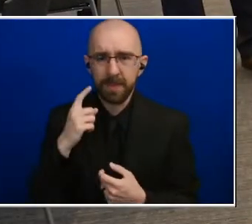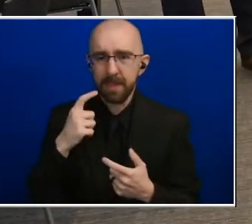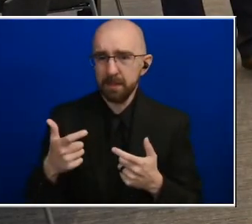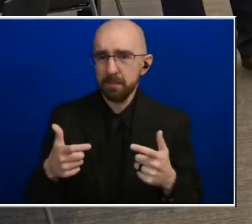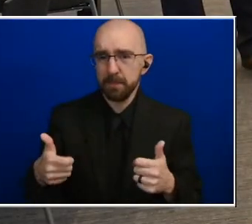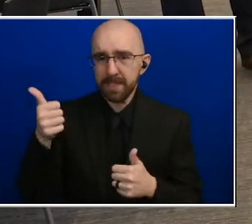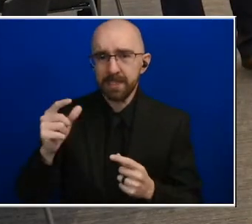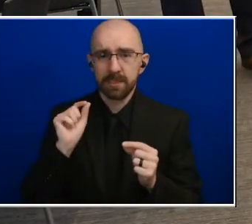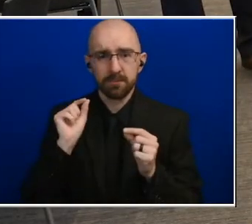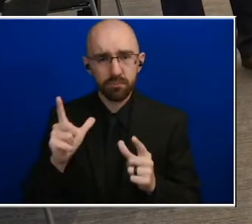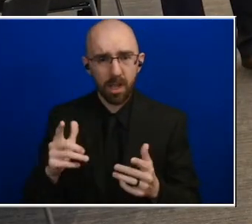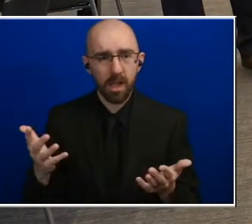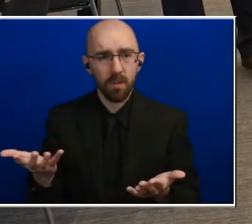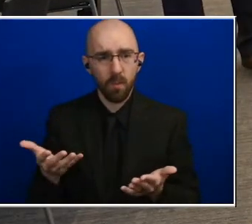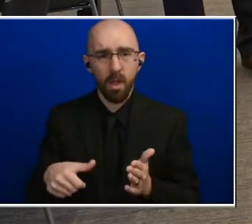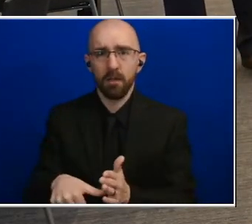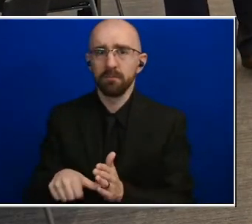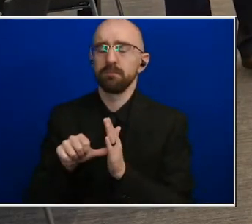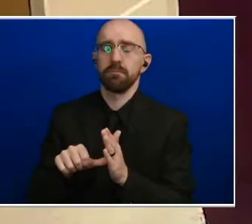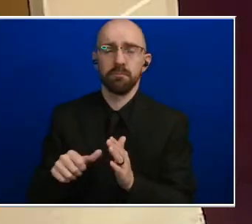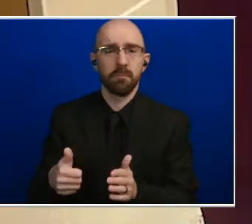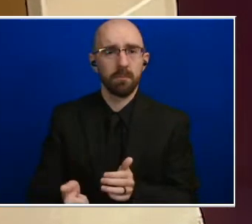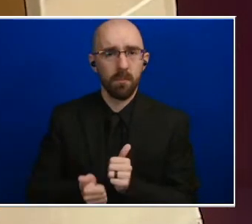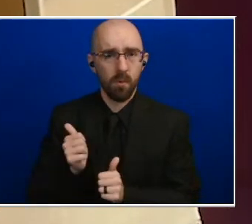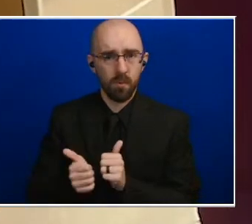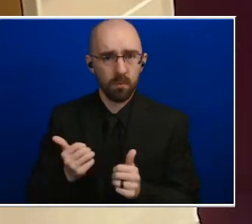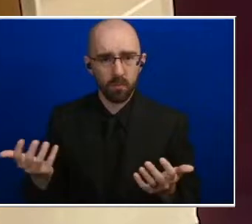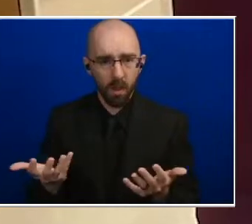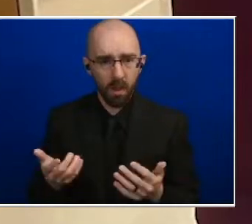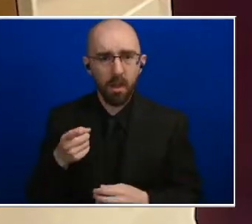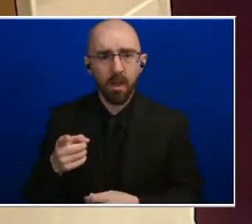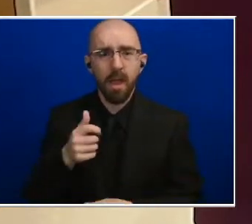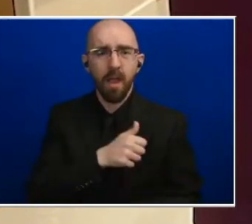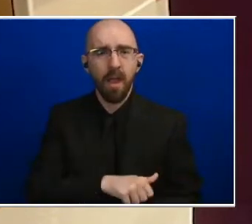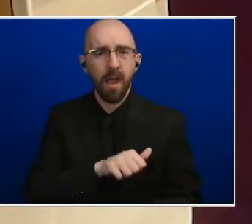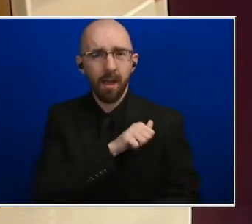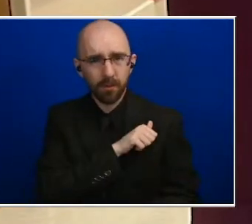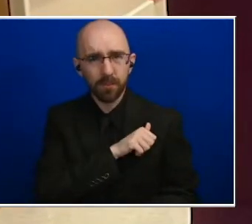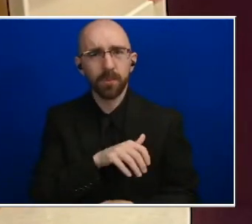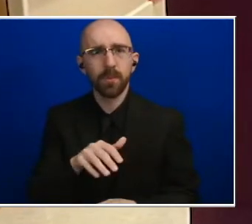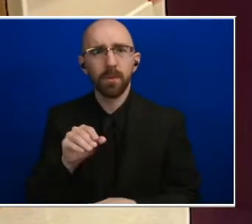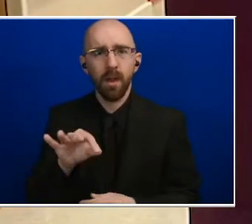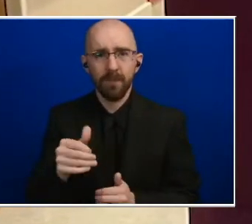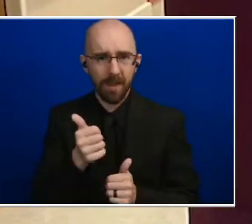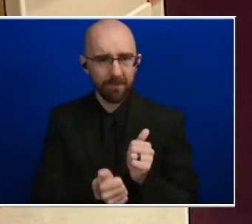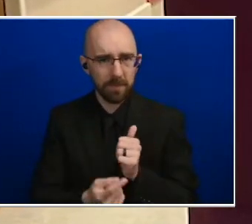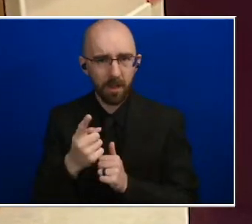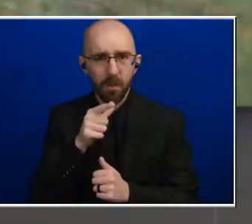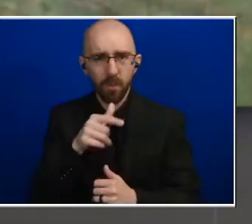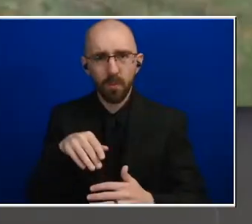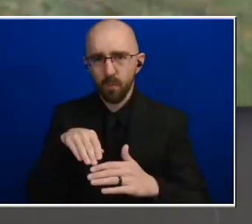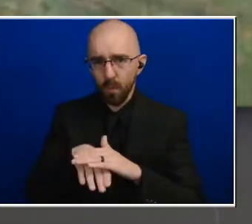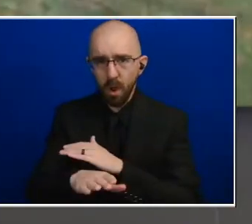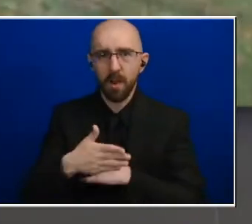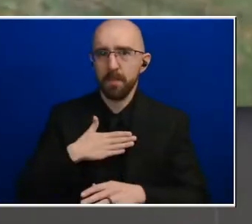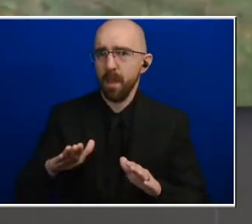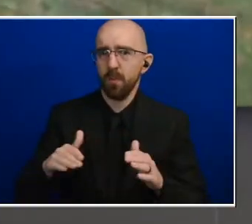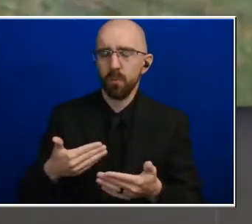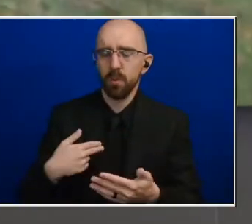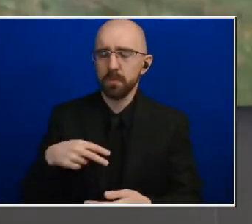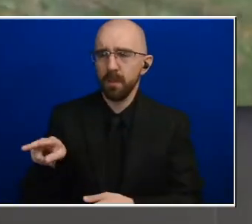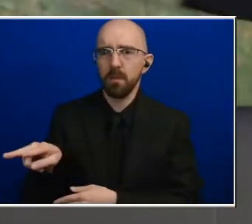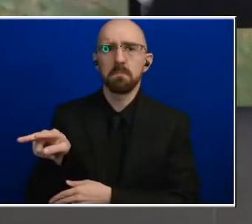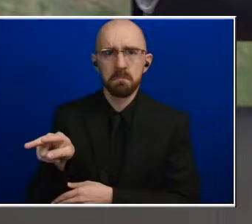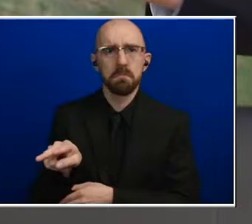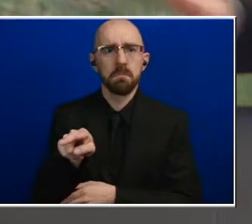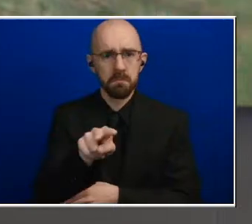what impressed me the most was the attitude of everybody that walked into my room. And I'm blessed